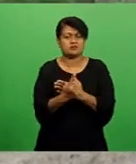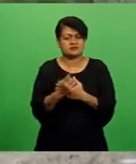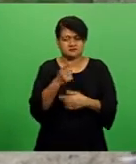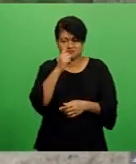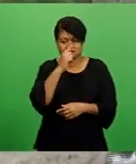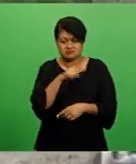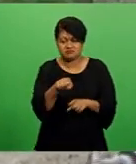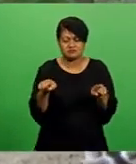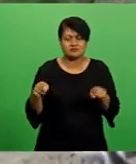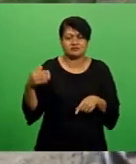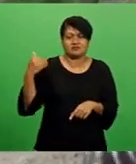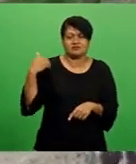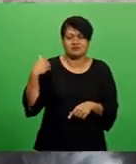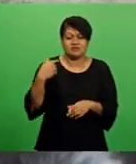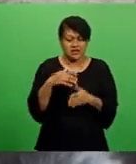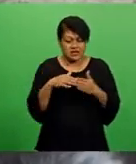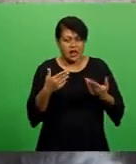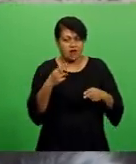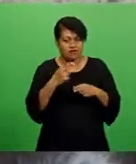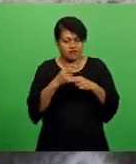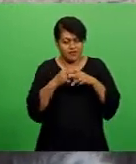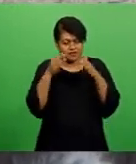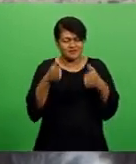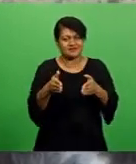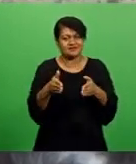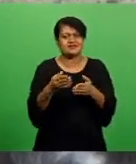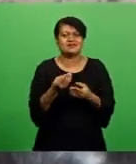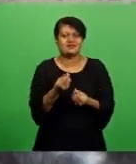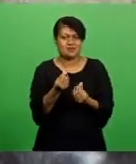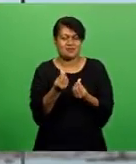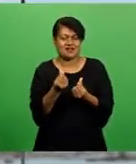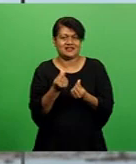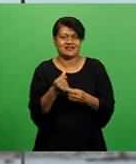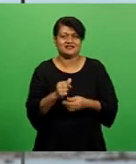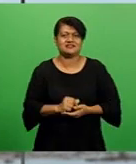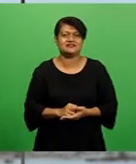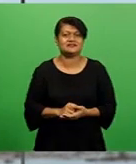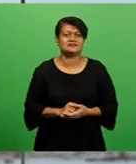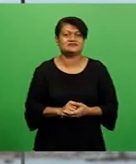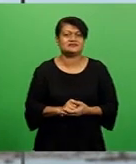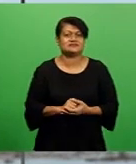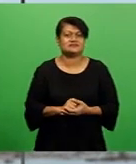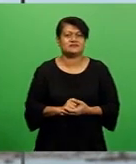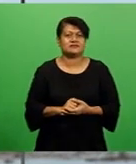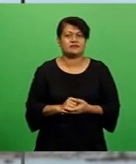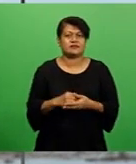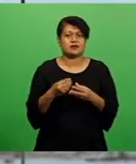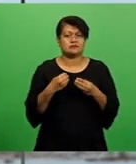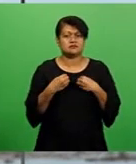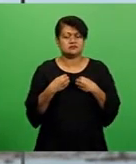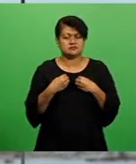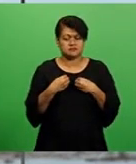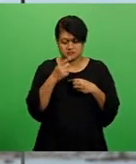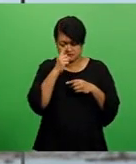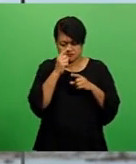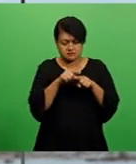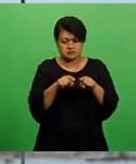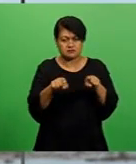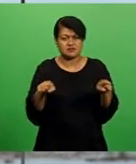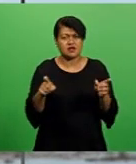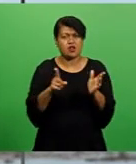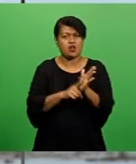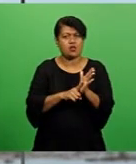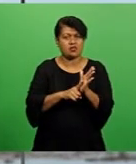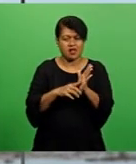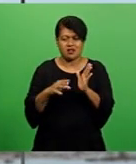has become a source of survival. Dipesh Kumar, FBC News. Businesses and residents in Lodala